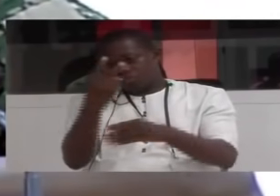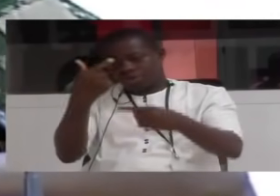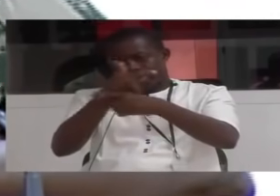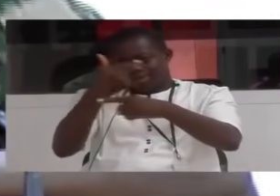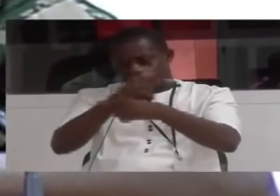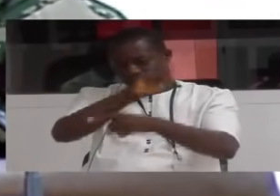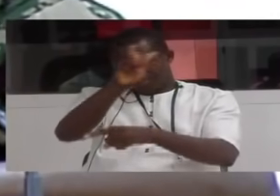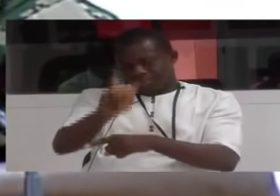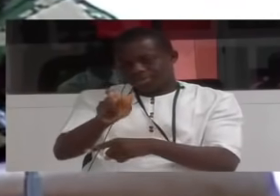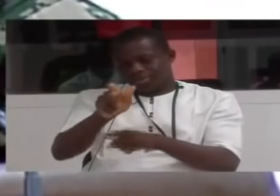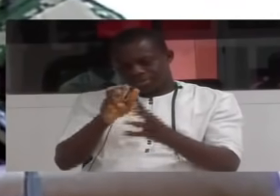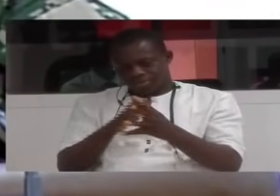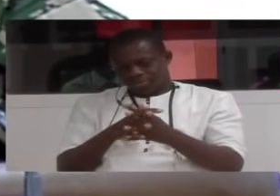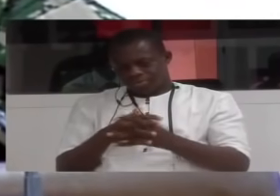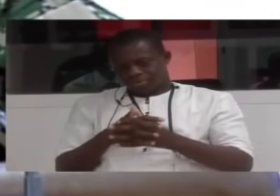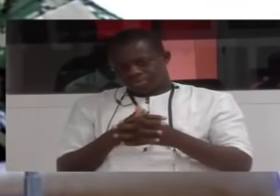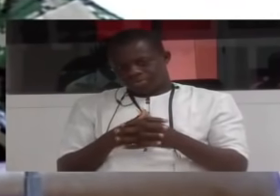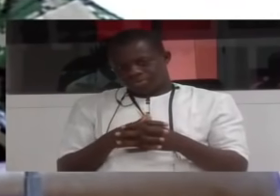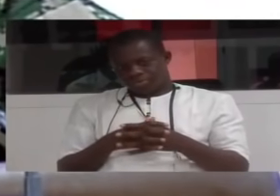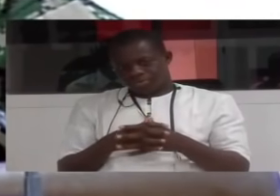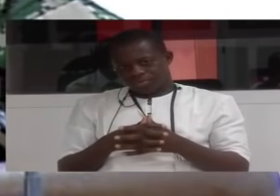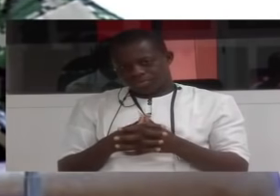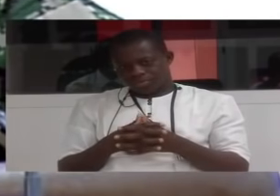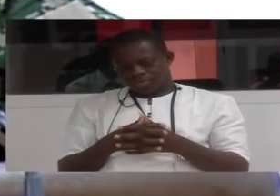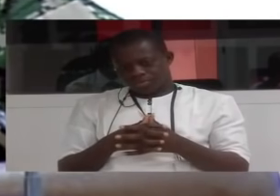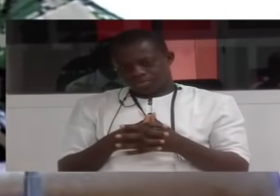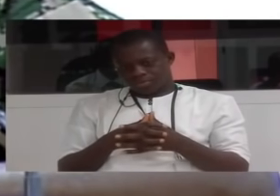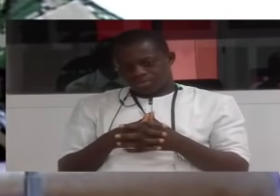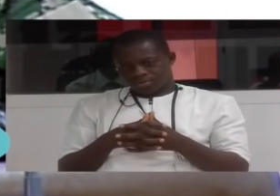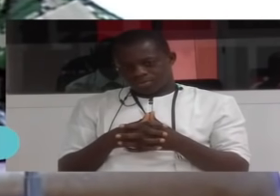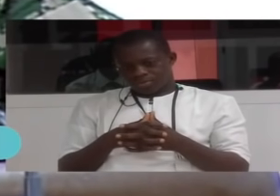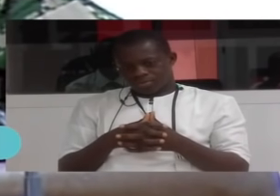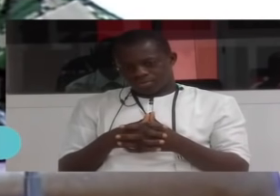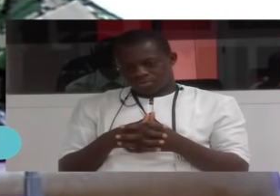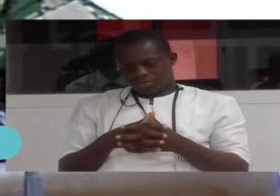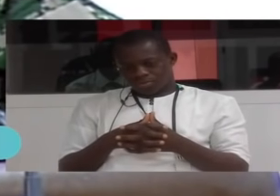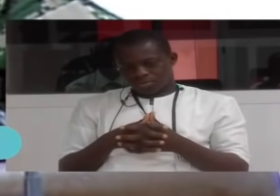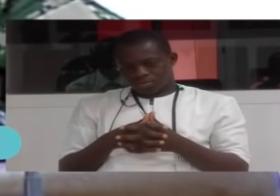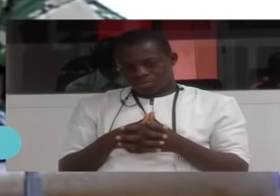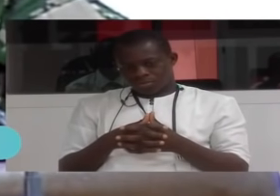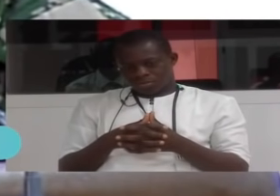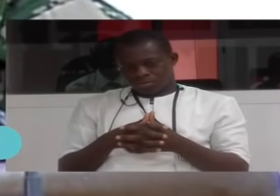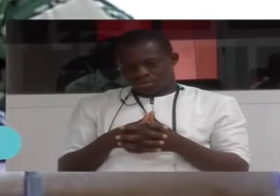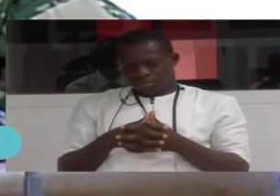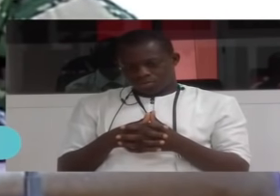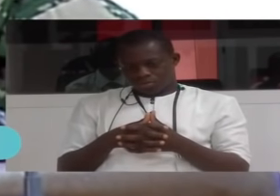Mune ñaar ñooñu ngeen dajé nonu moy ñaar yi ngeen musuna dajé ndax ñeneen lañ